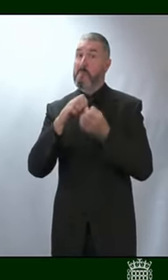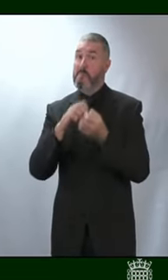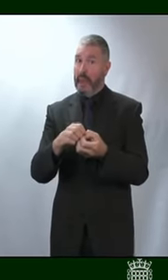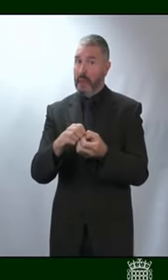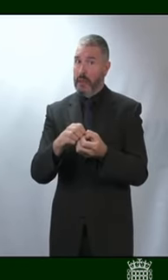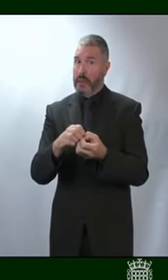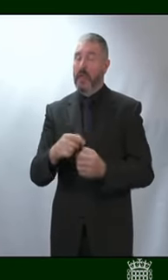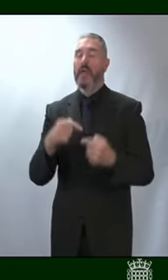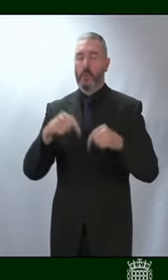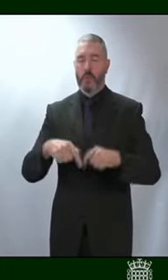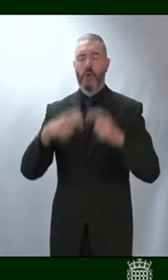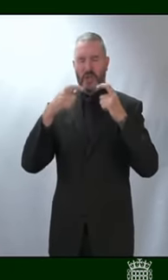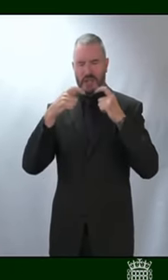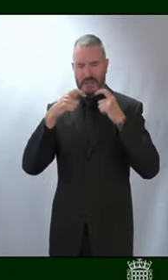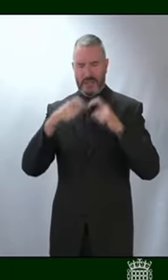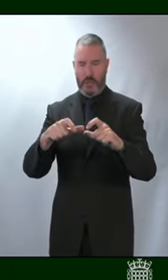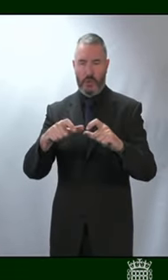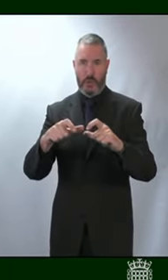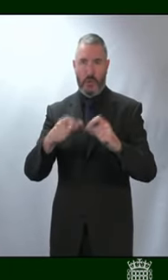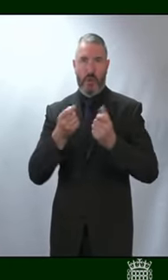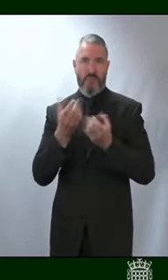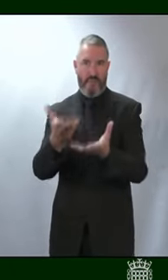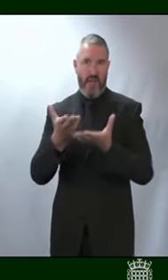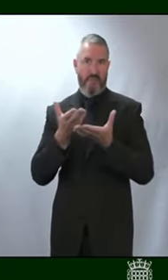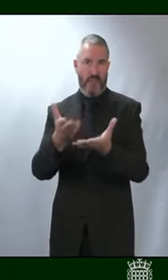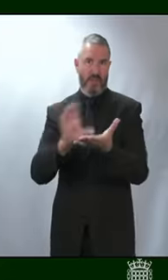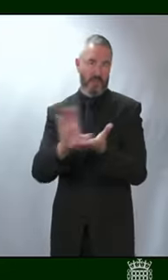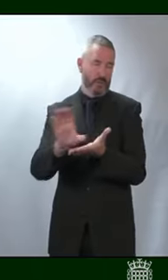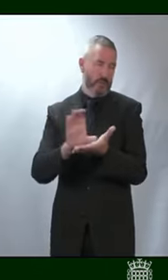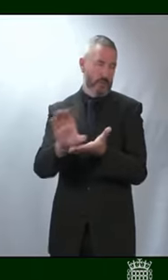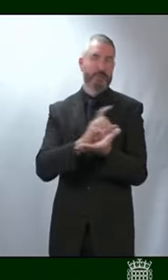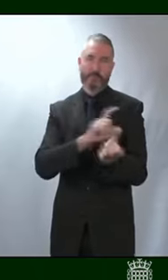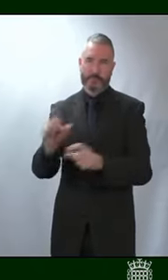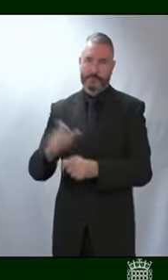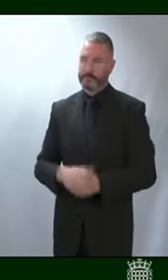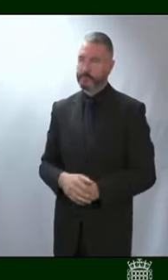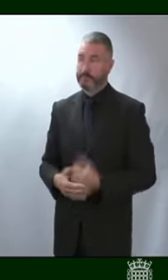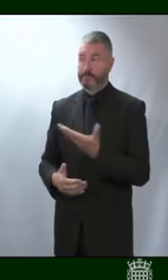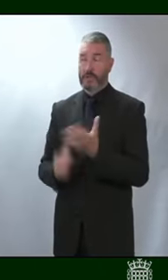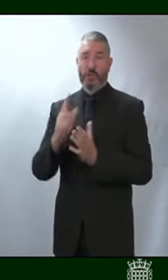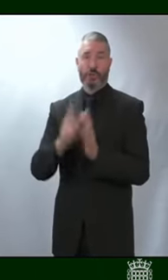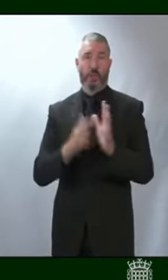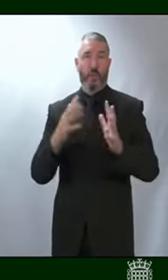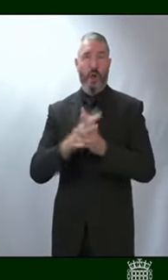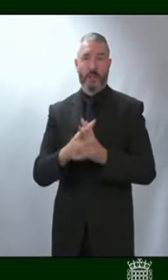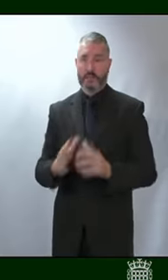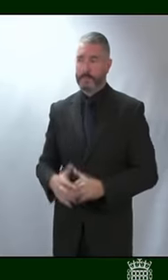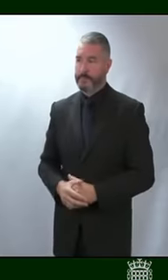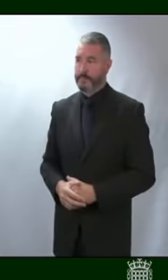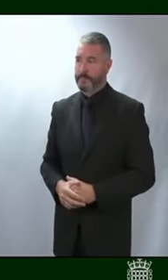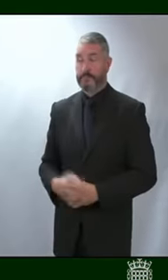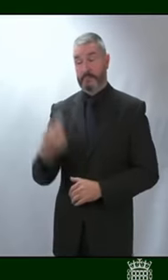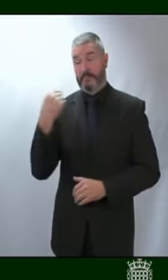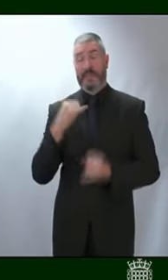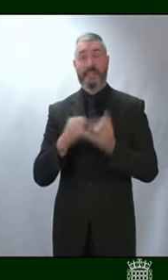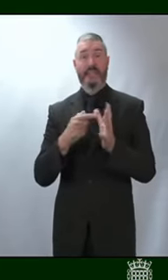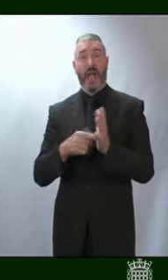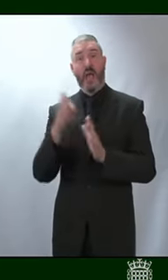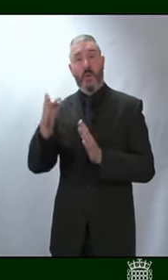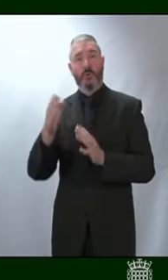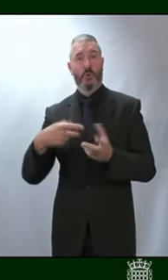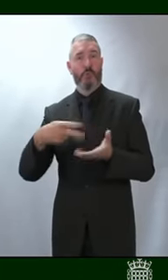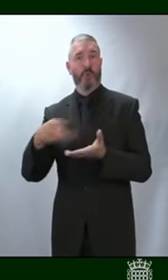we will continue to provide that support, Mr. Speaker. James Wilde. Thank you, Mr. Speaker. On Saturday, I was at Norwich City's match as